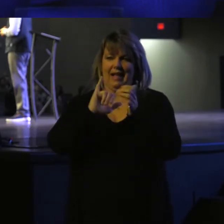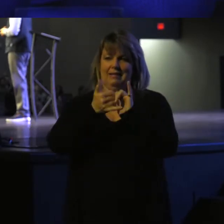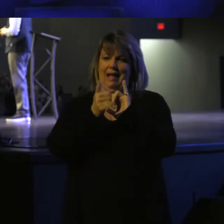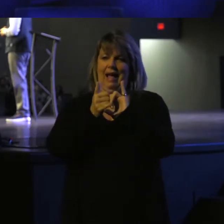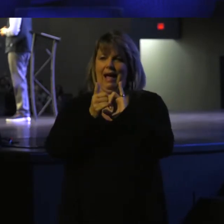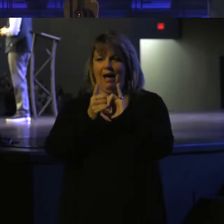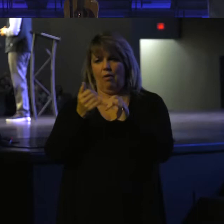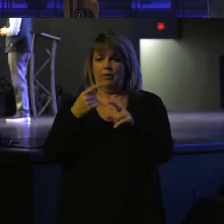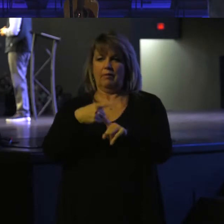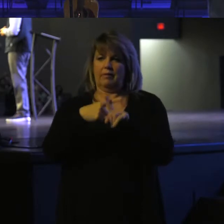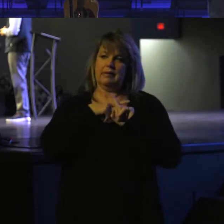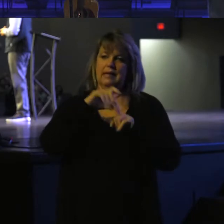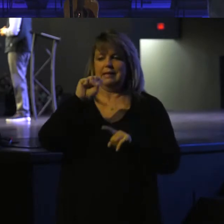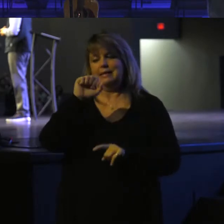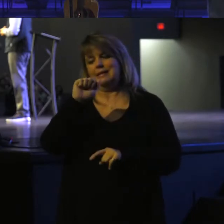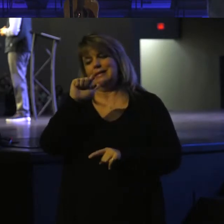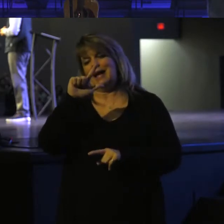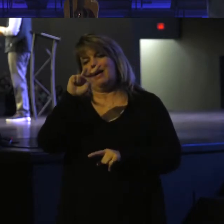salvation.